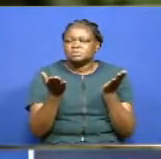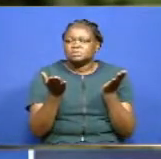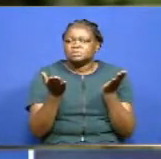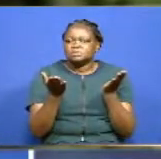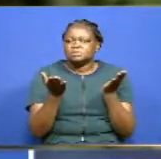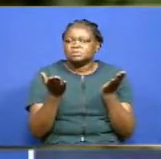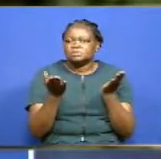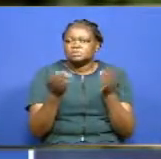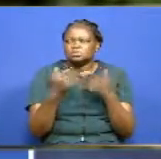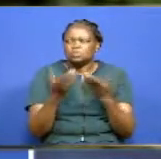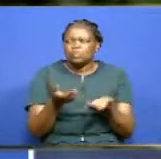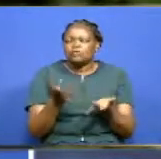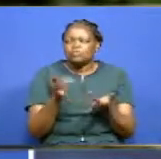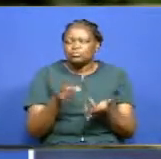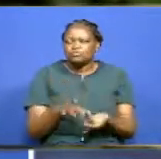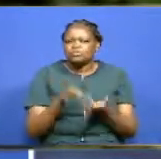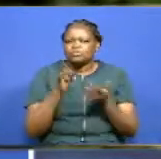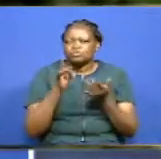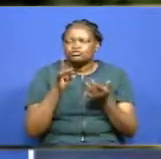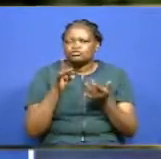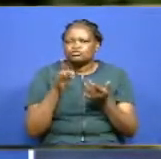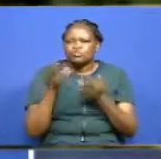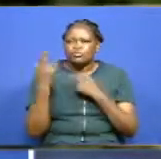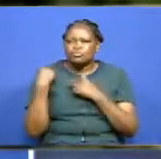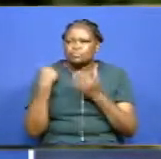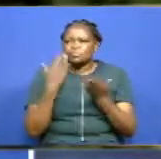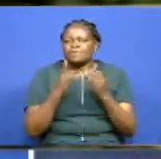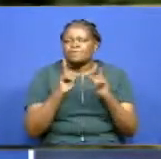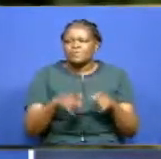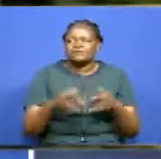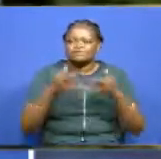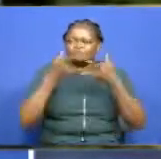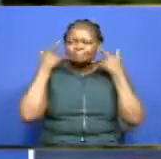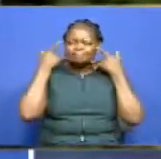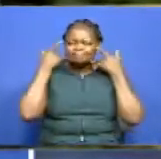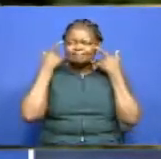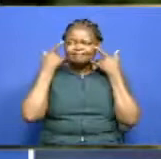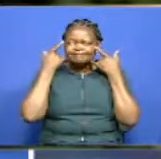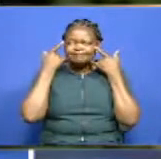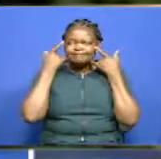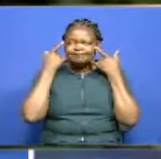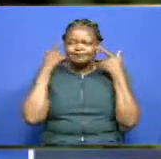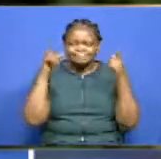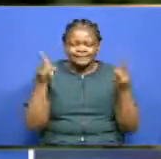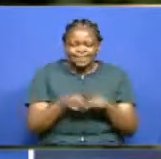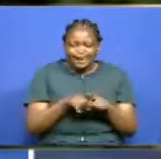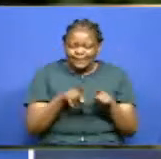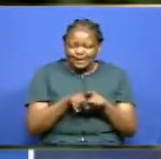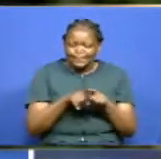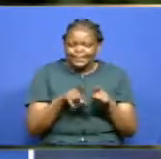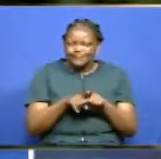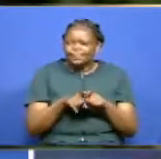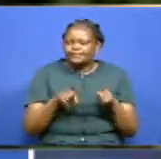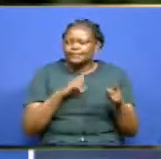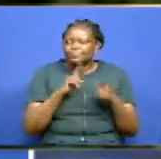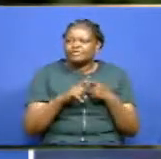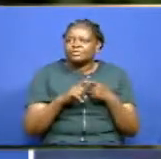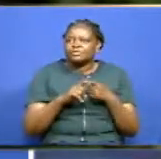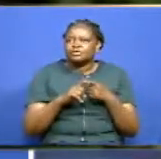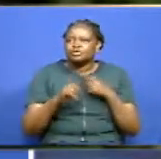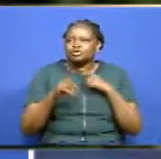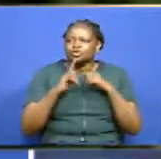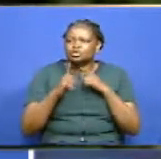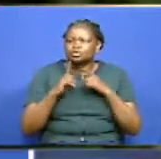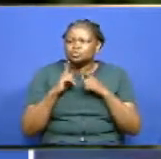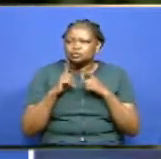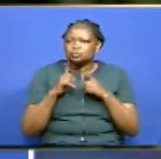or taking a special part in the service should have their masks on as well, even when speaking to